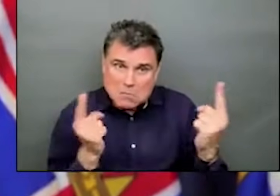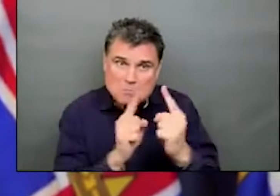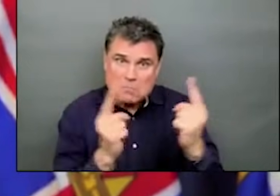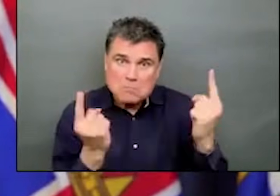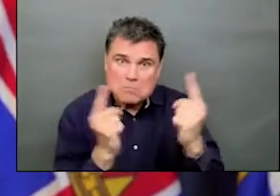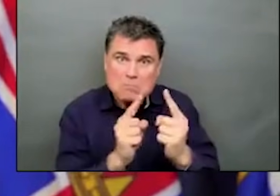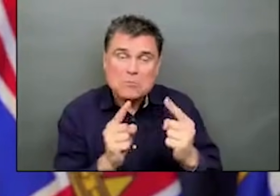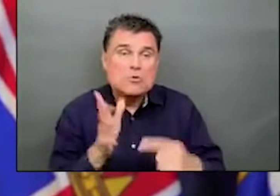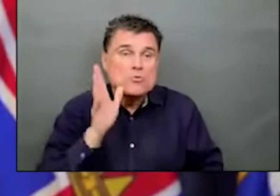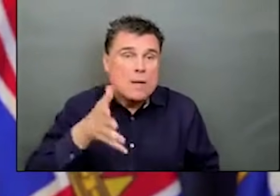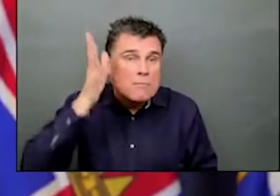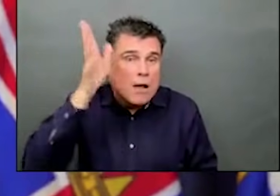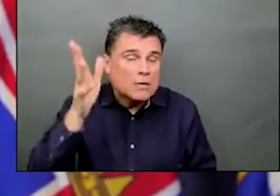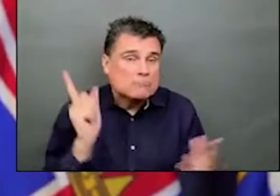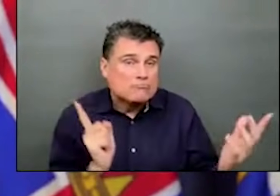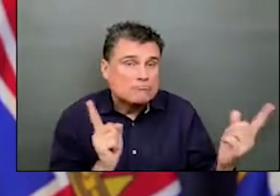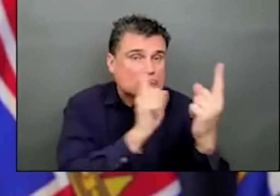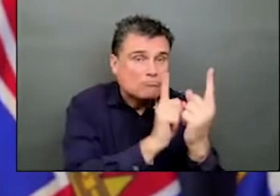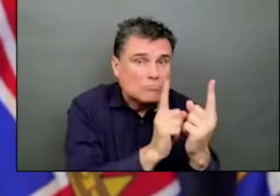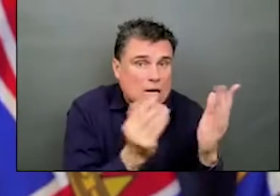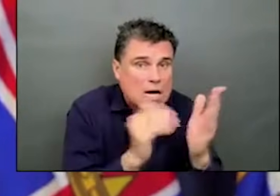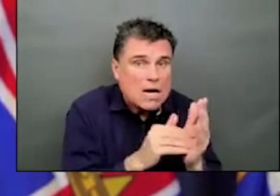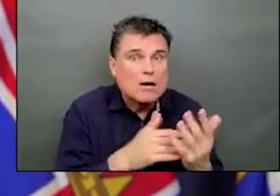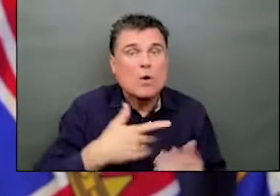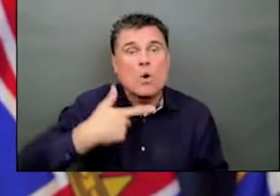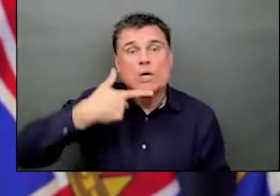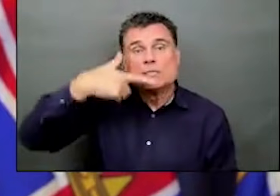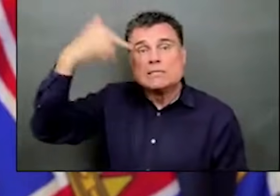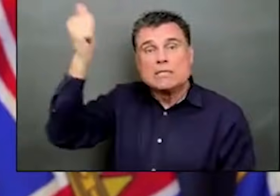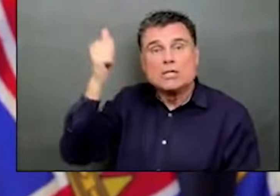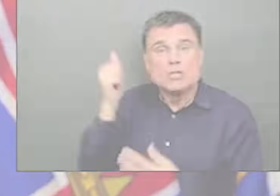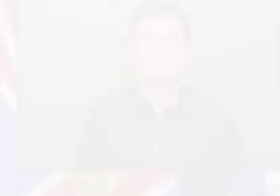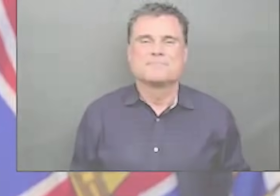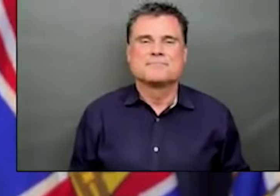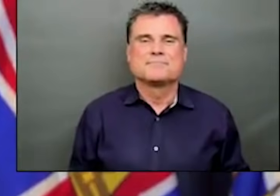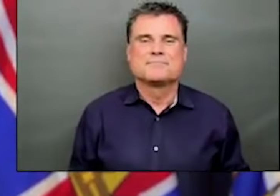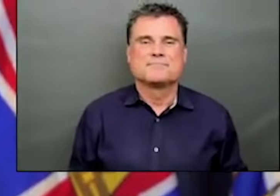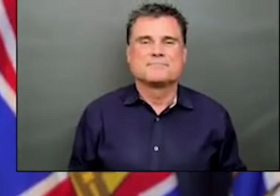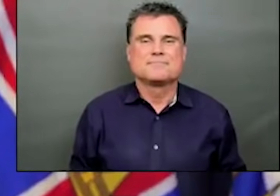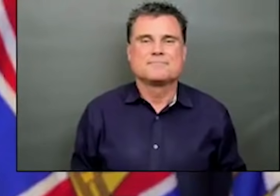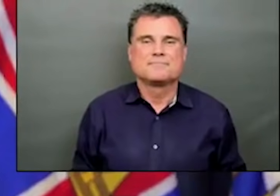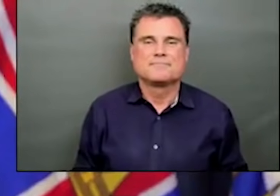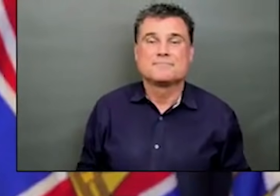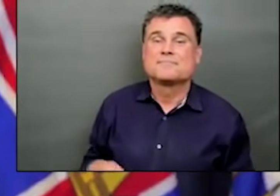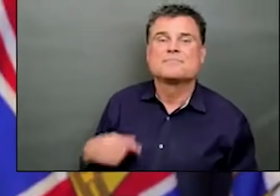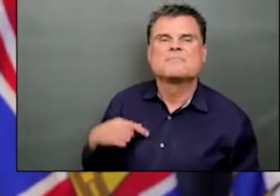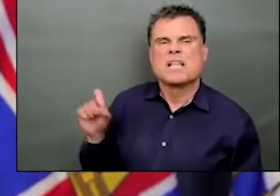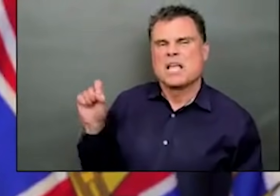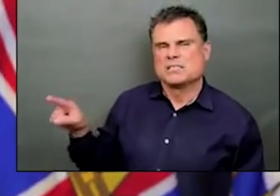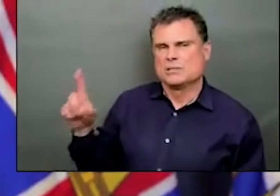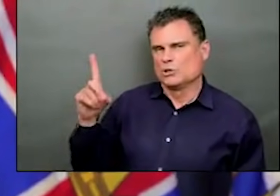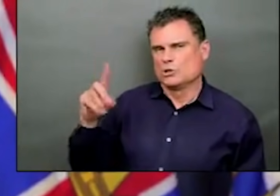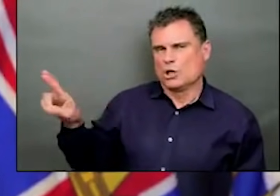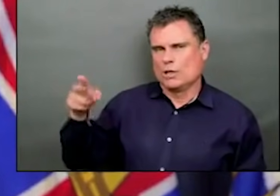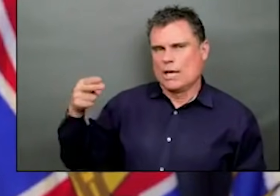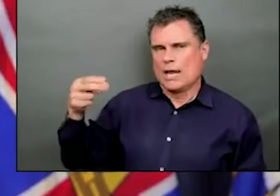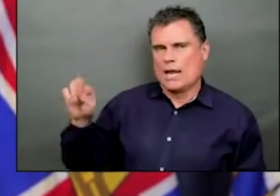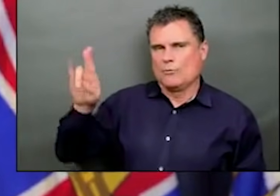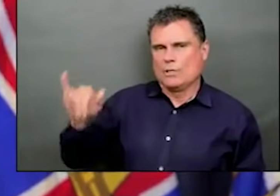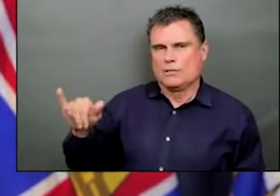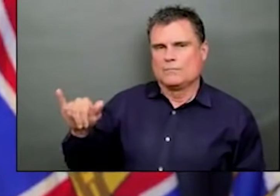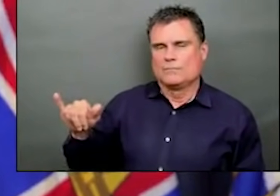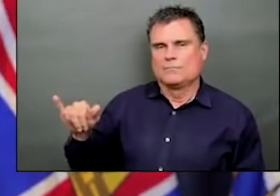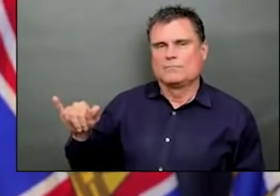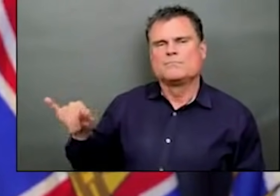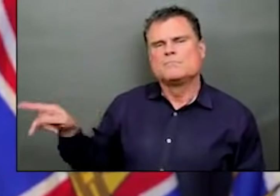the elders and seniors in our lives safe in a better way. Dr. Henry, if you're able to sort of elaborate on